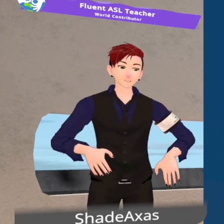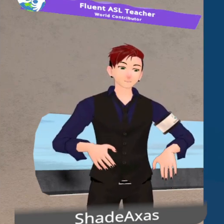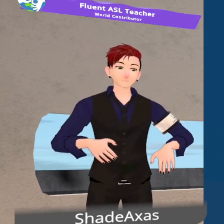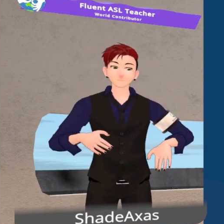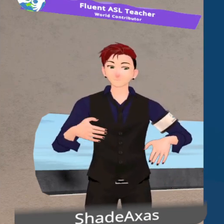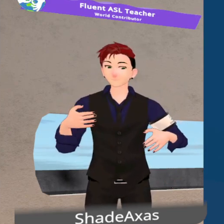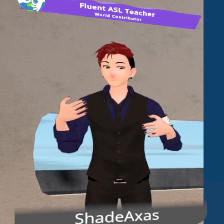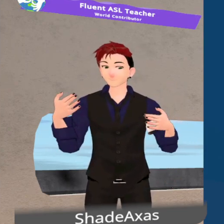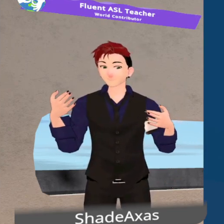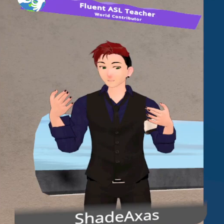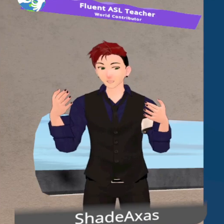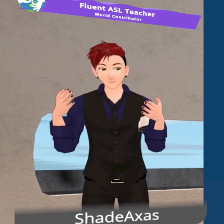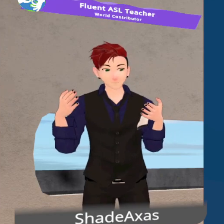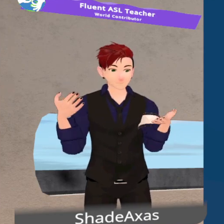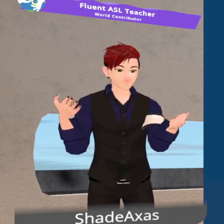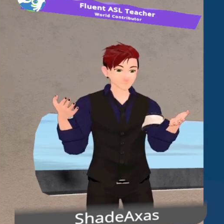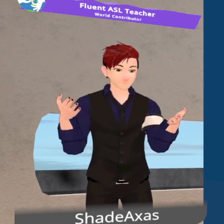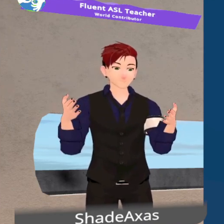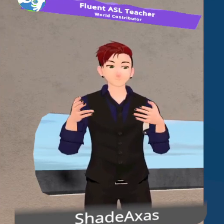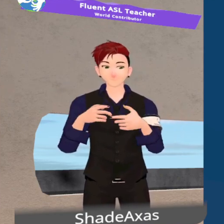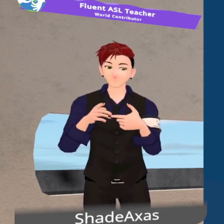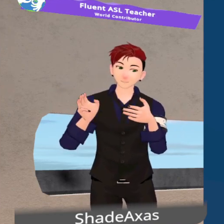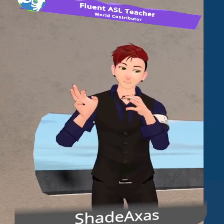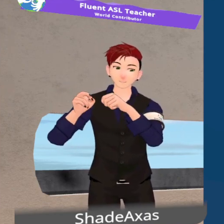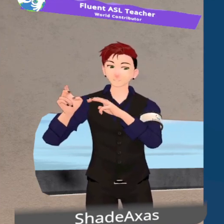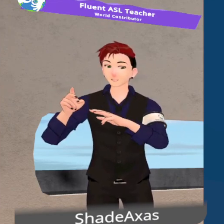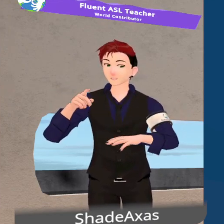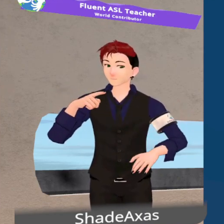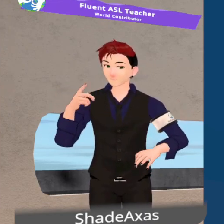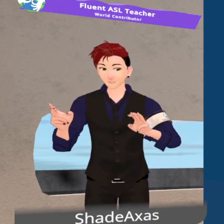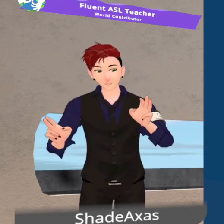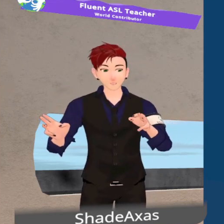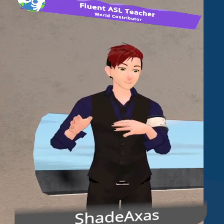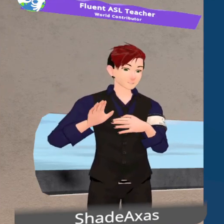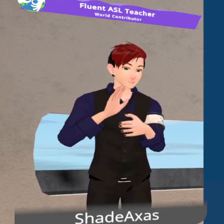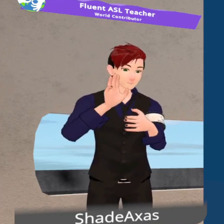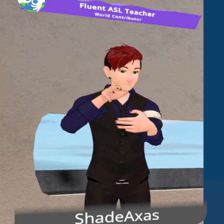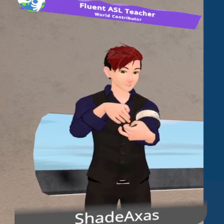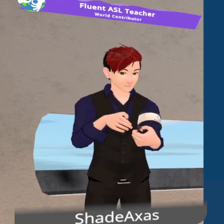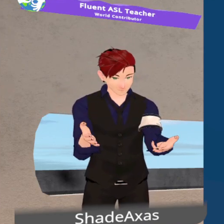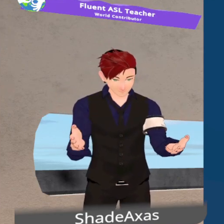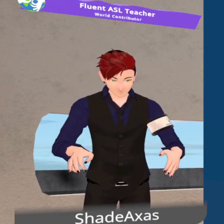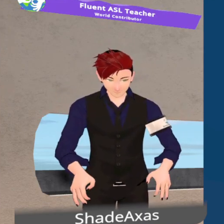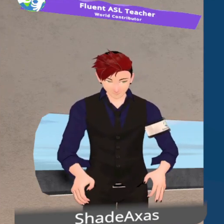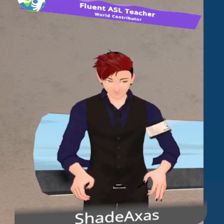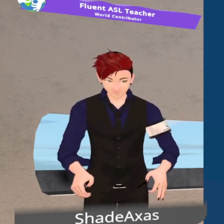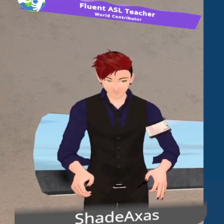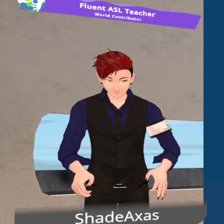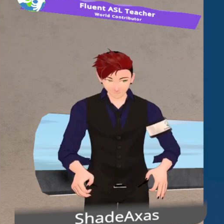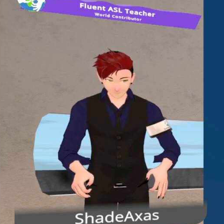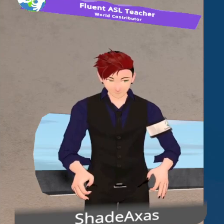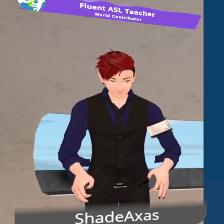hard of hearing. And then, of course, you have hearing people who aren't involved.